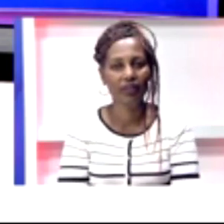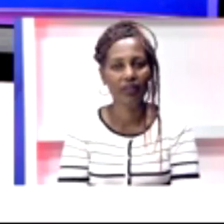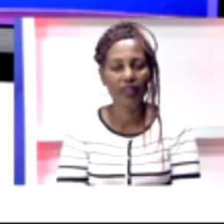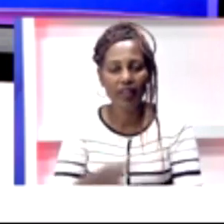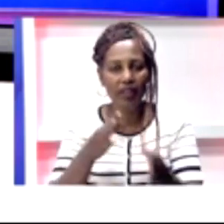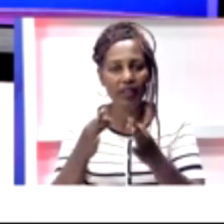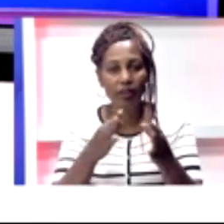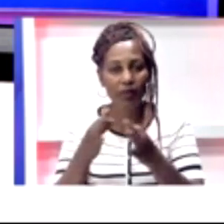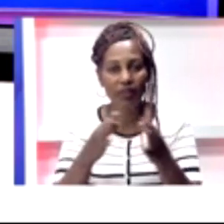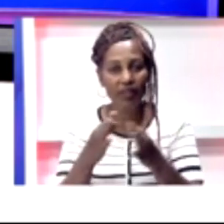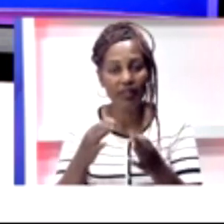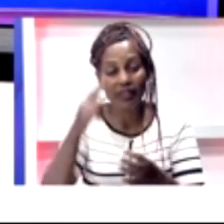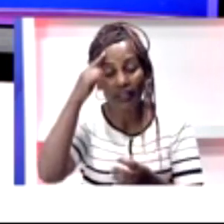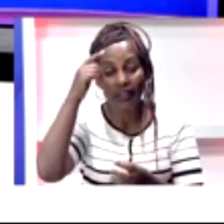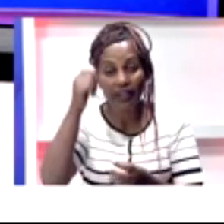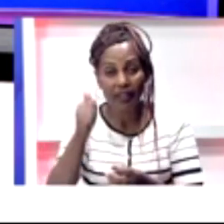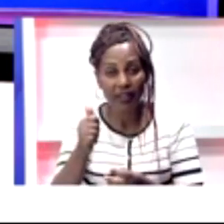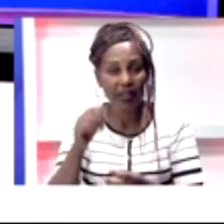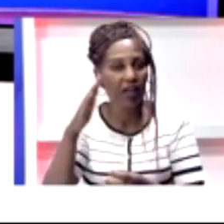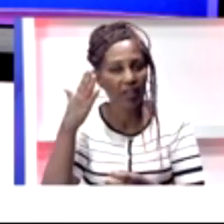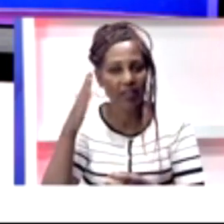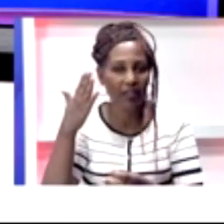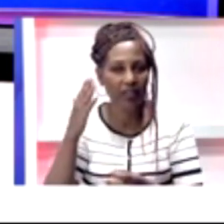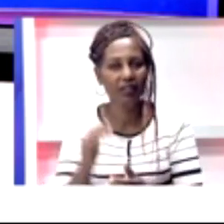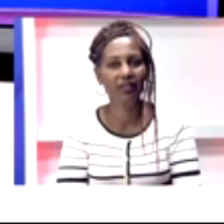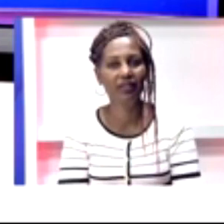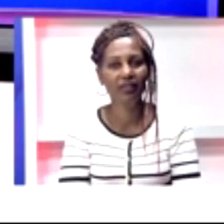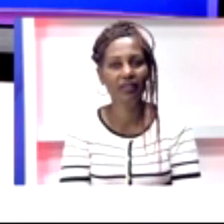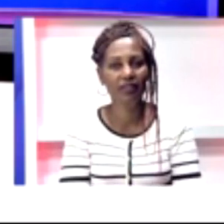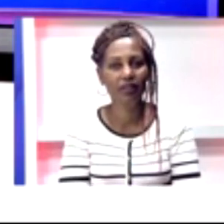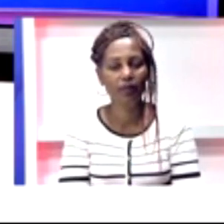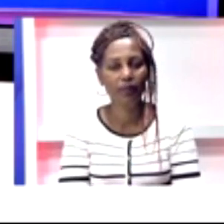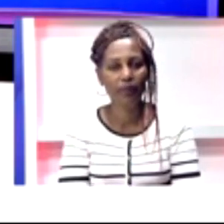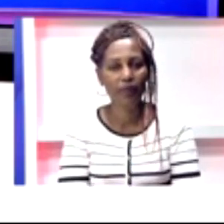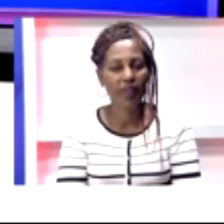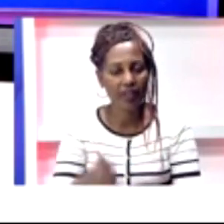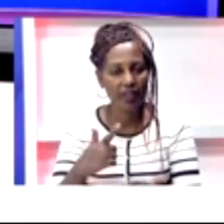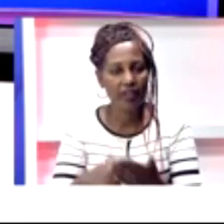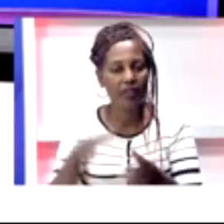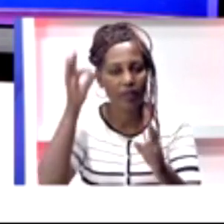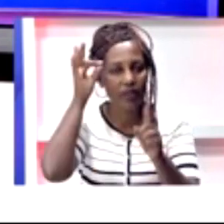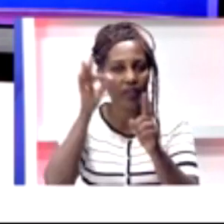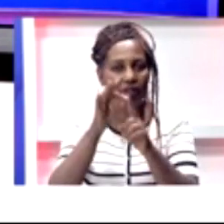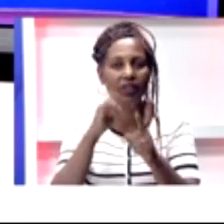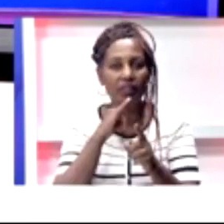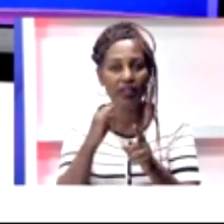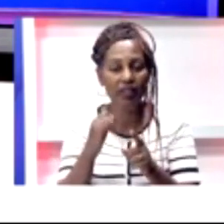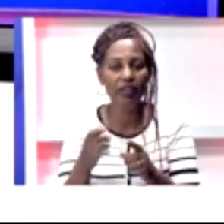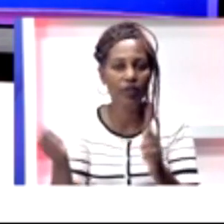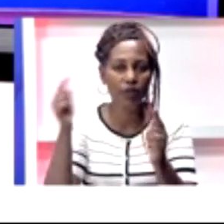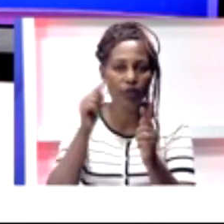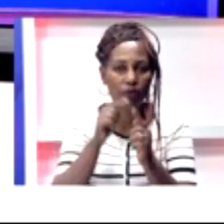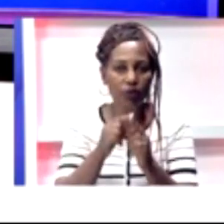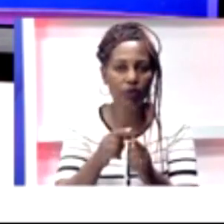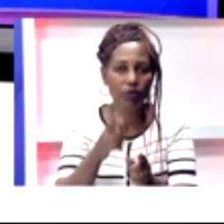Expressing certainty and uncertainty. The lesson objective is to use common